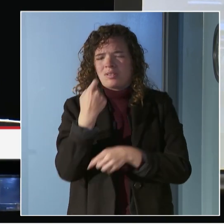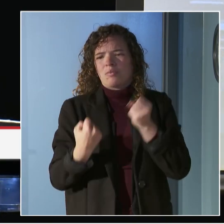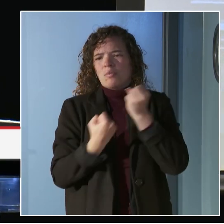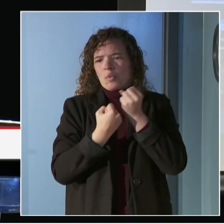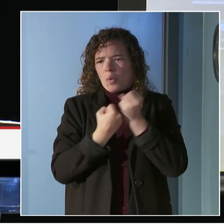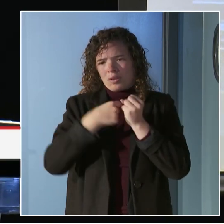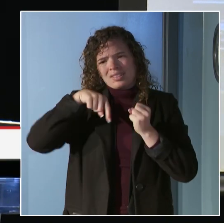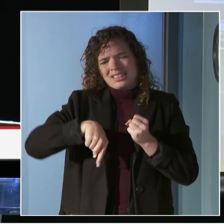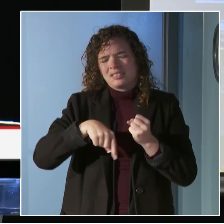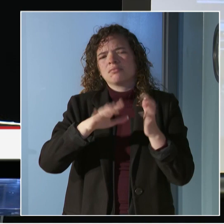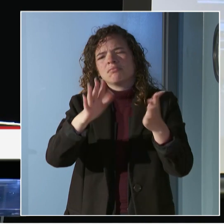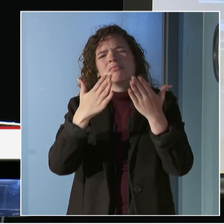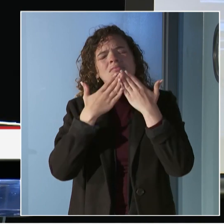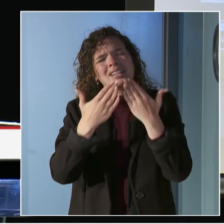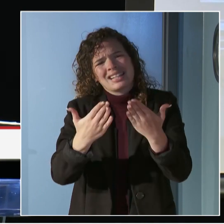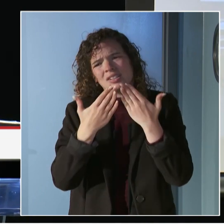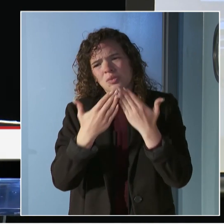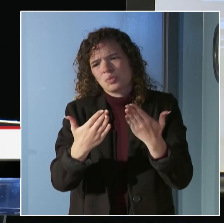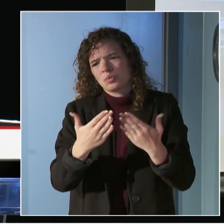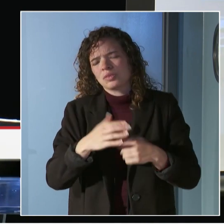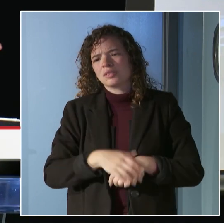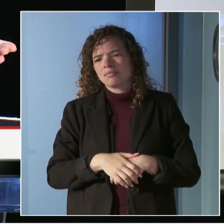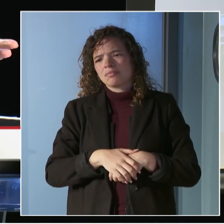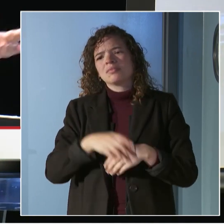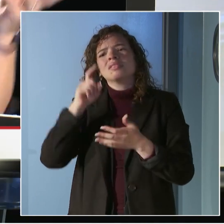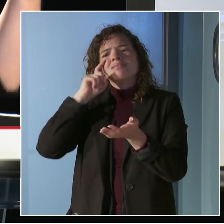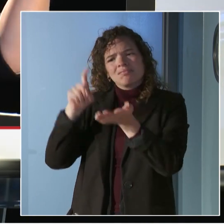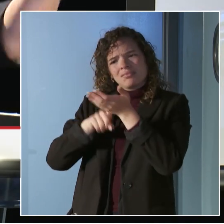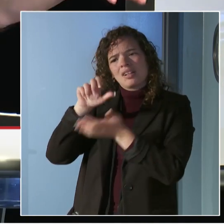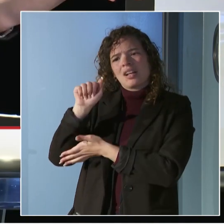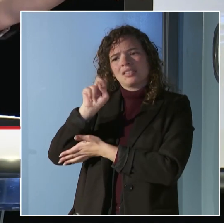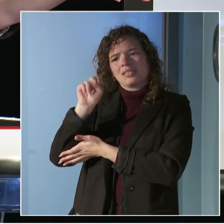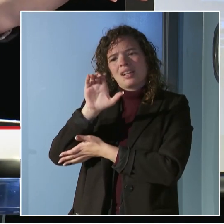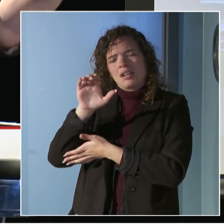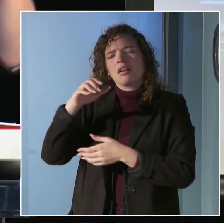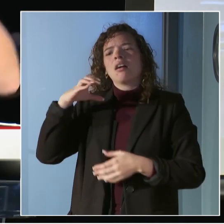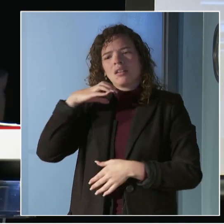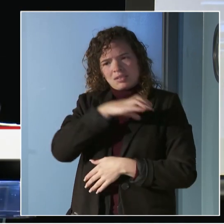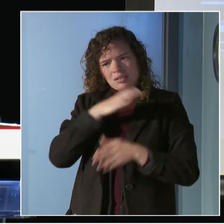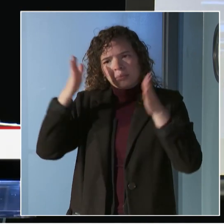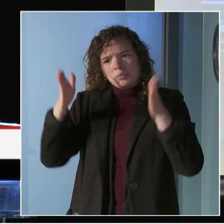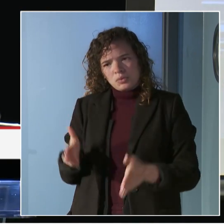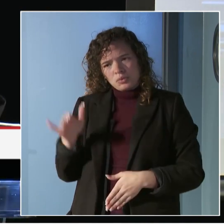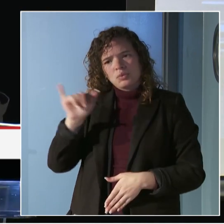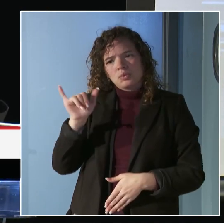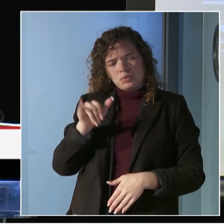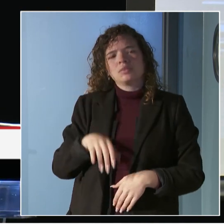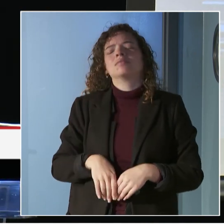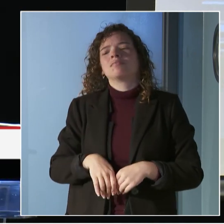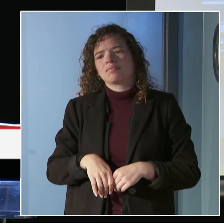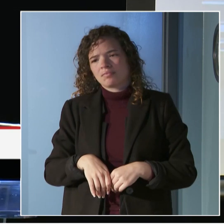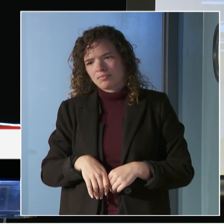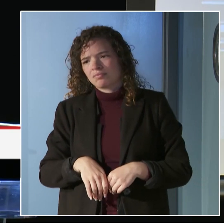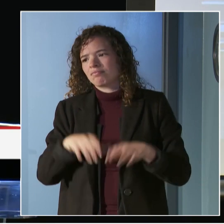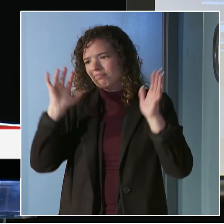also want to acknowledge our A&C Commissioner, Jake Valaschini, who is with us today. Commissioner,